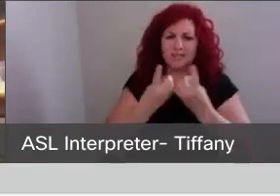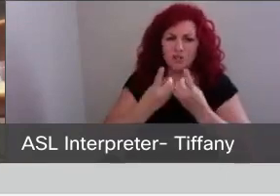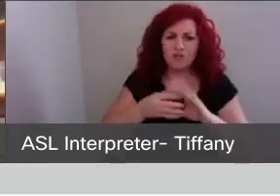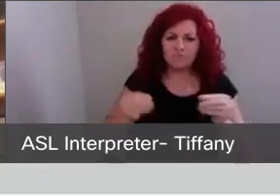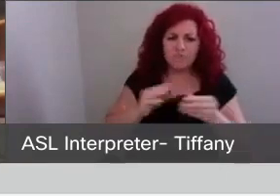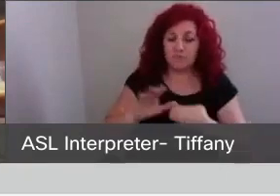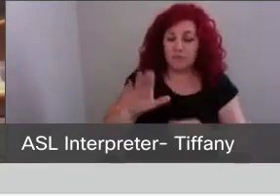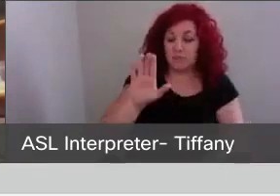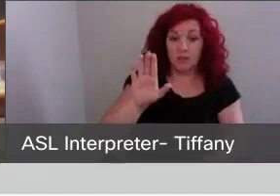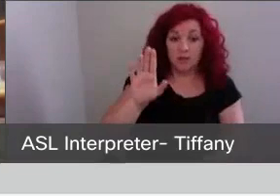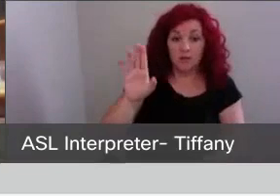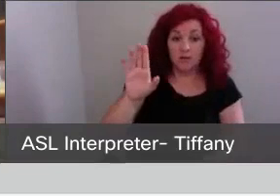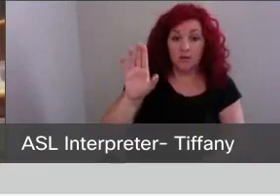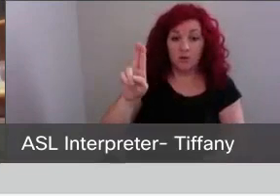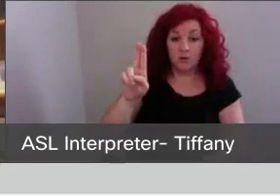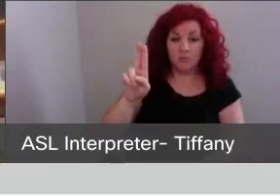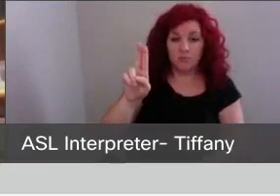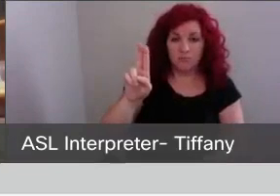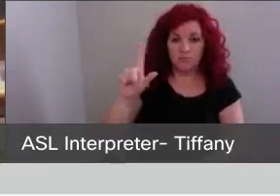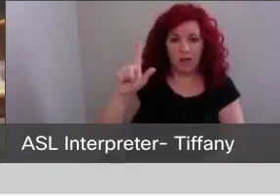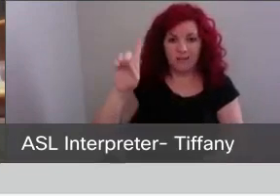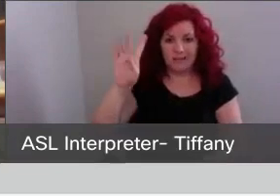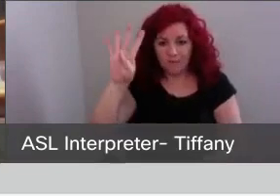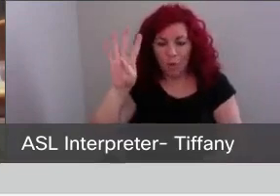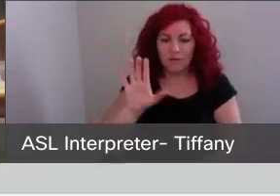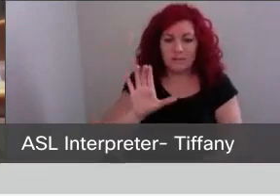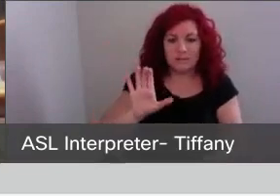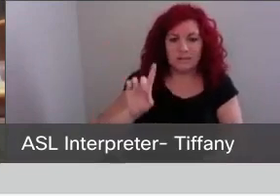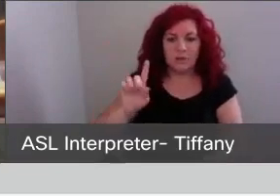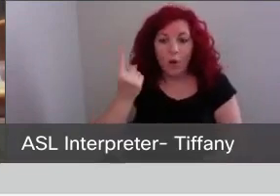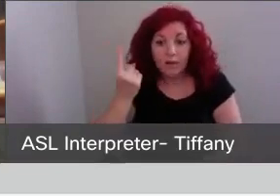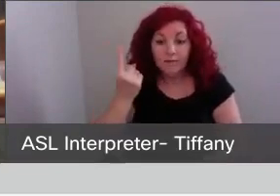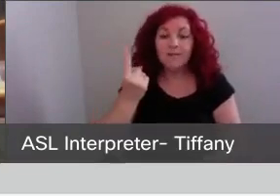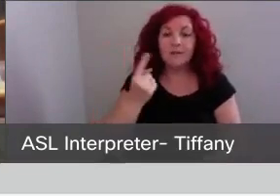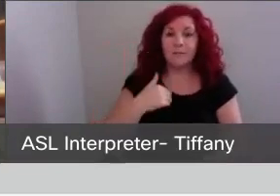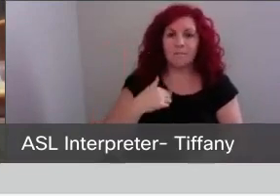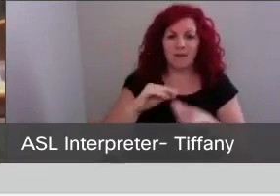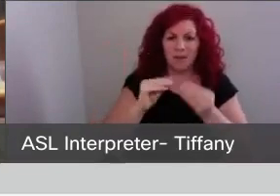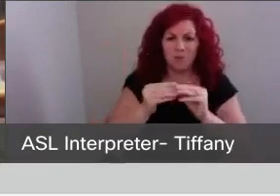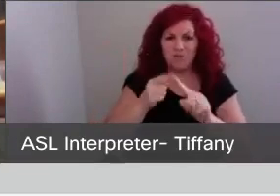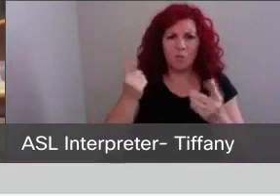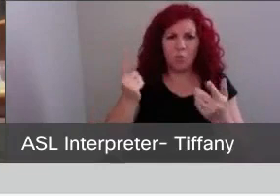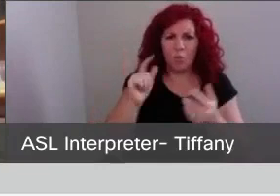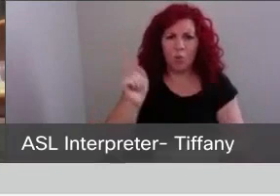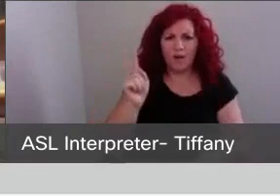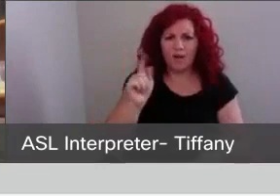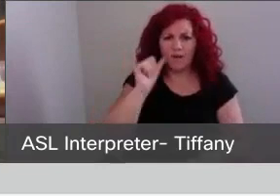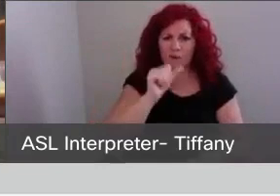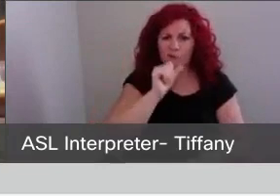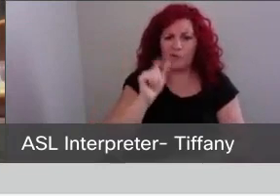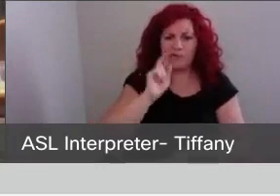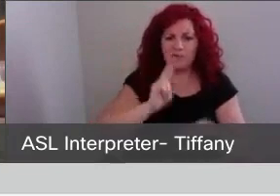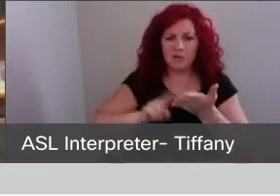District CD1 and our Arizona Legislative District LD14. My stats all come from the Arizona Secretary of State's